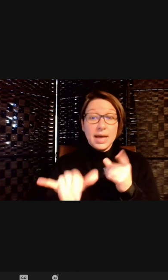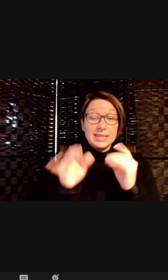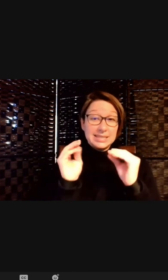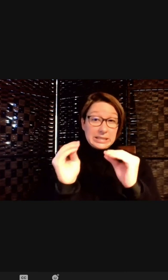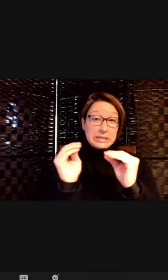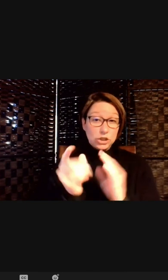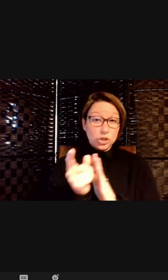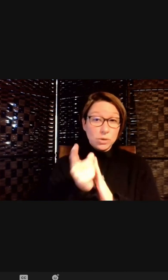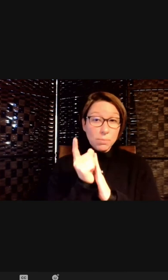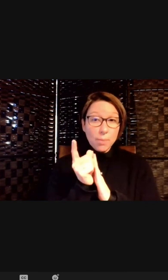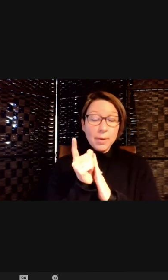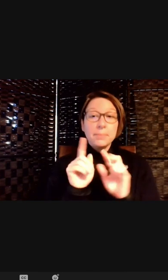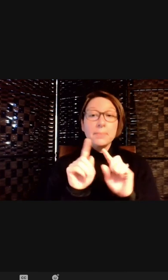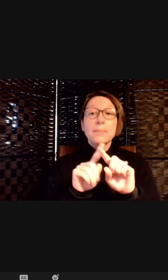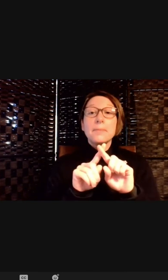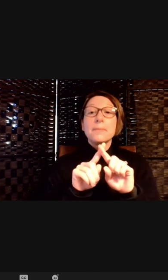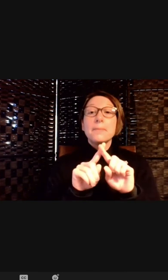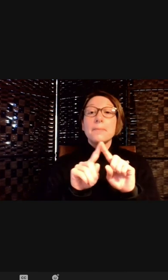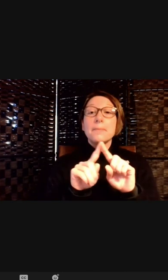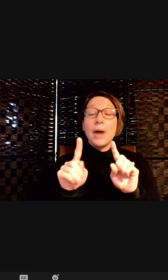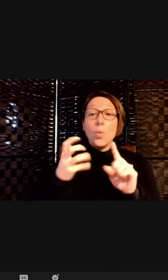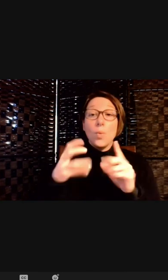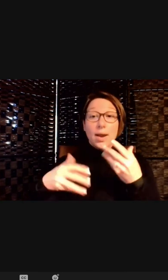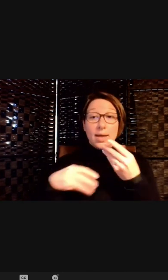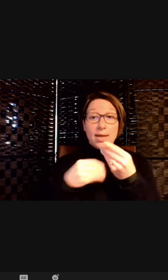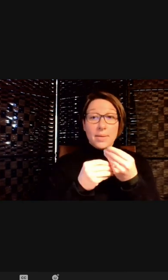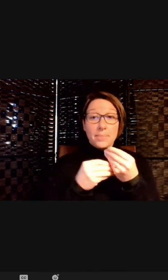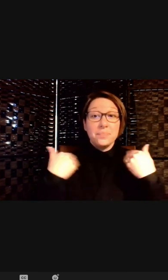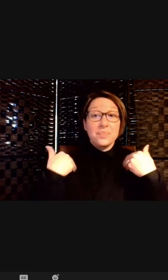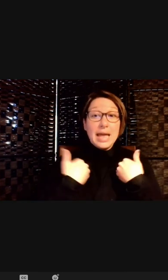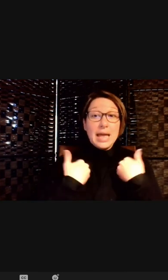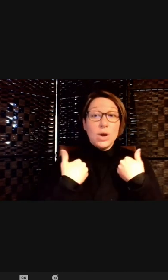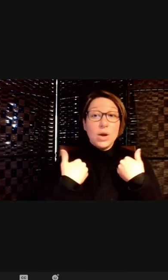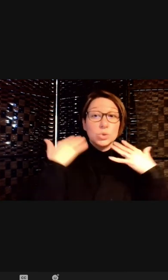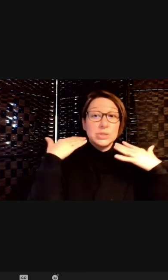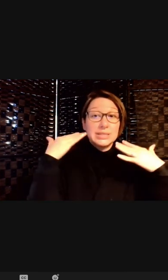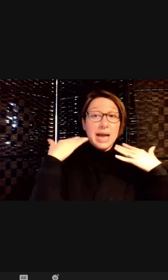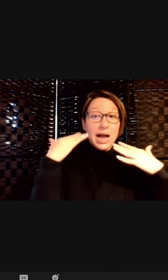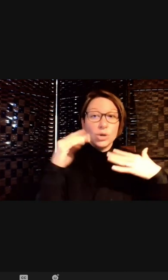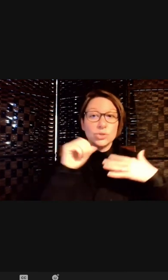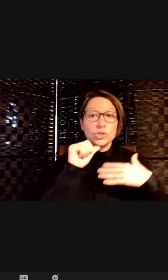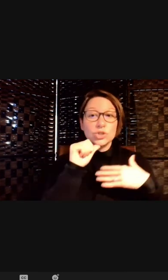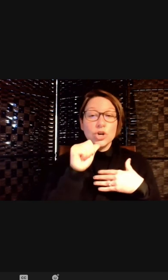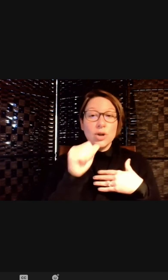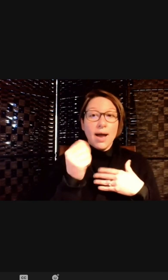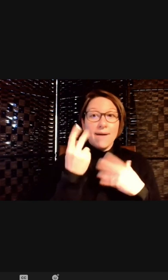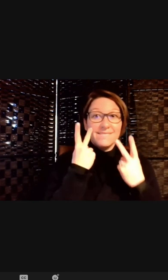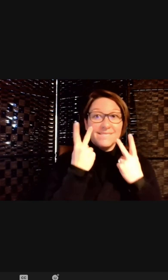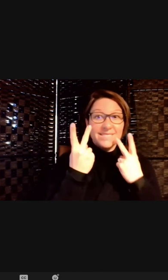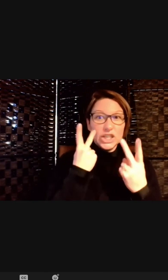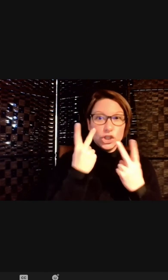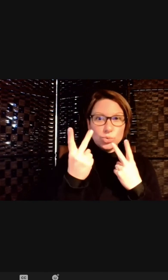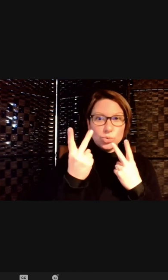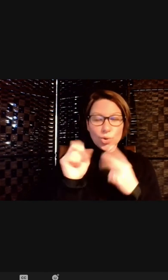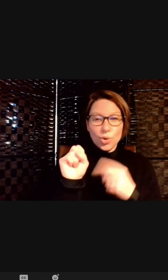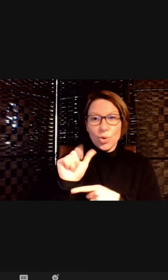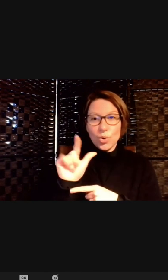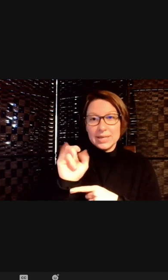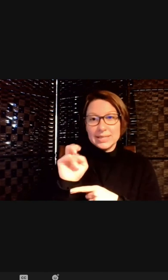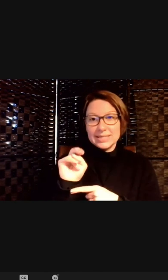teaching moment, but I do also want to add that animal sounds are not visual salient features because we want to make sure that we keep